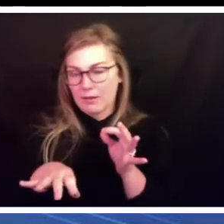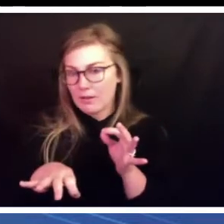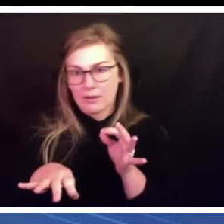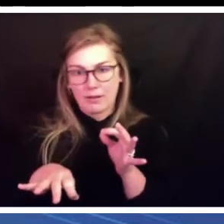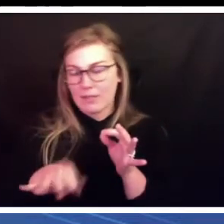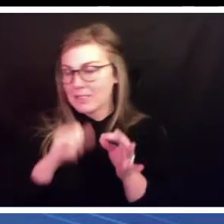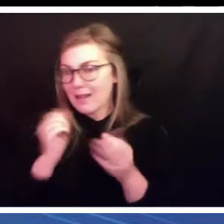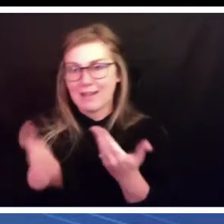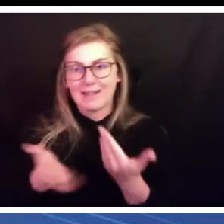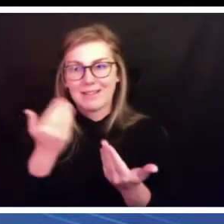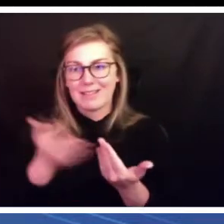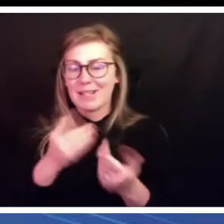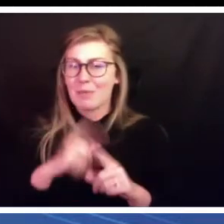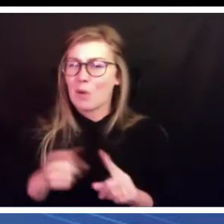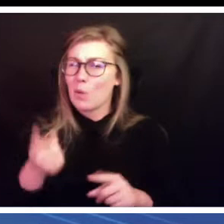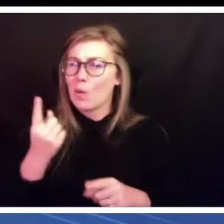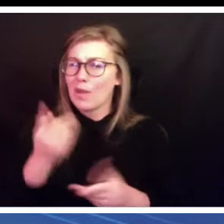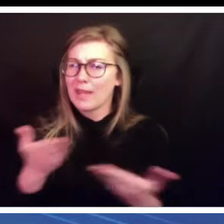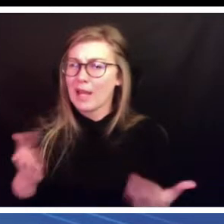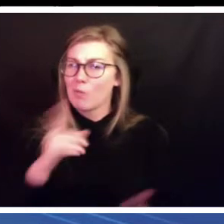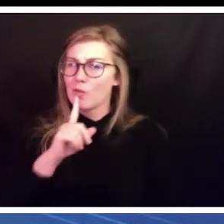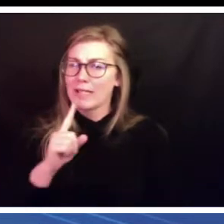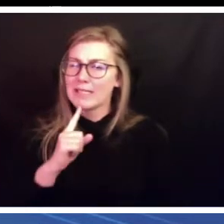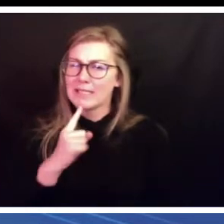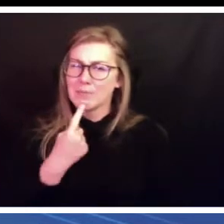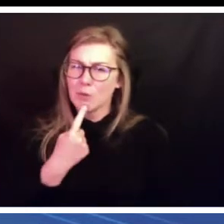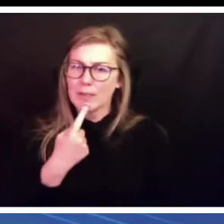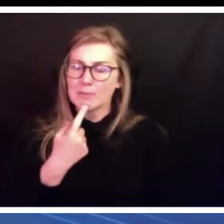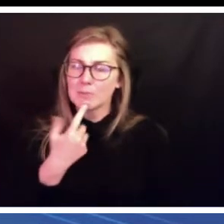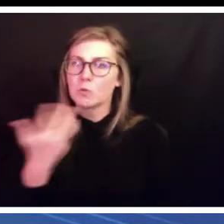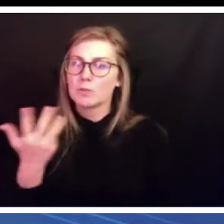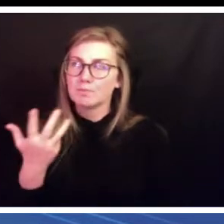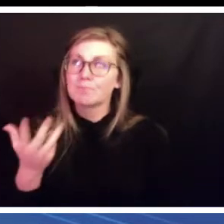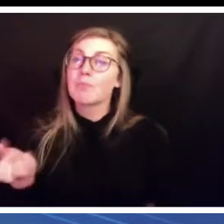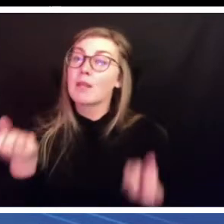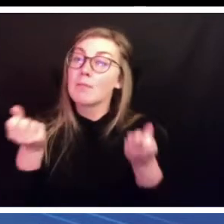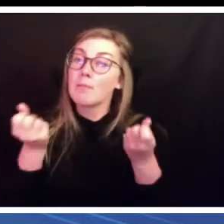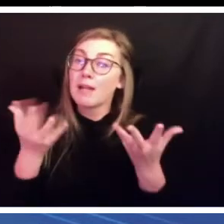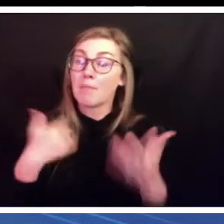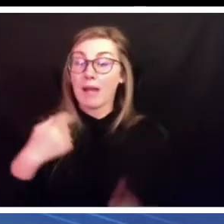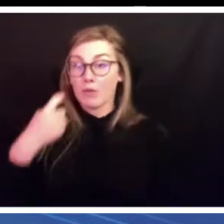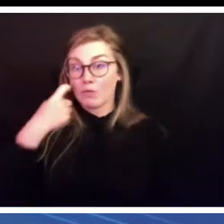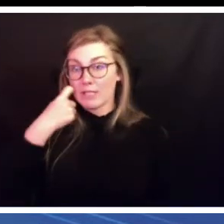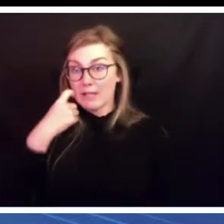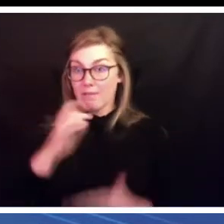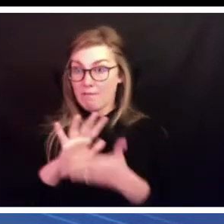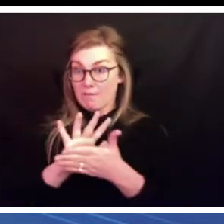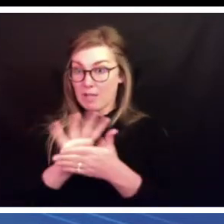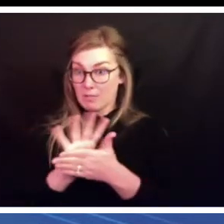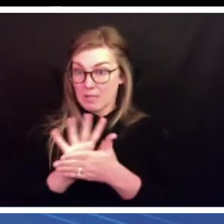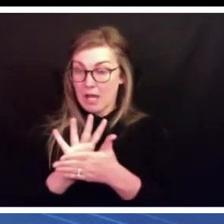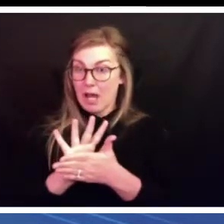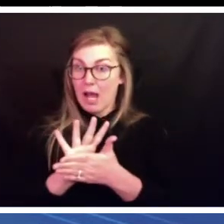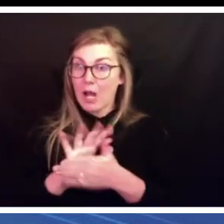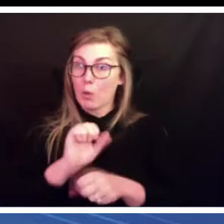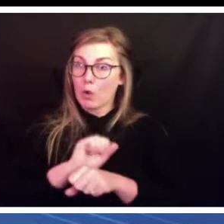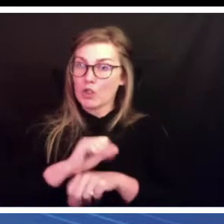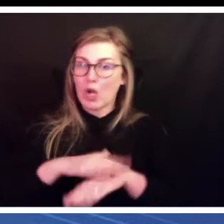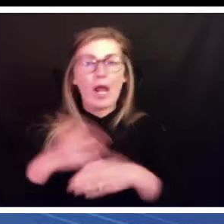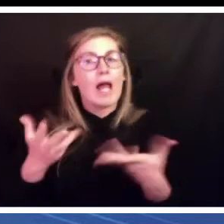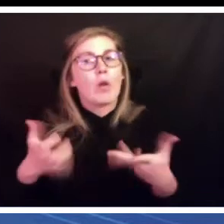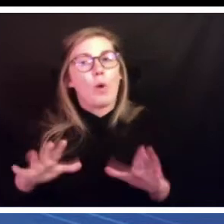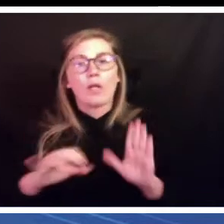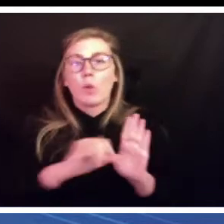disappointed about this, in this sense, many films I've worked on recently, and I don't choose to identify which ones they are, there's some very large